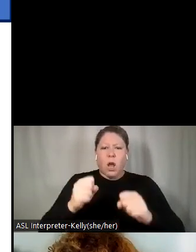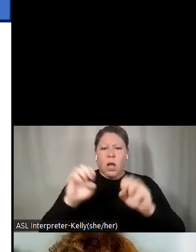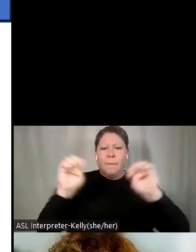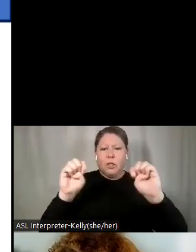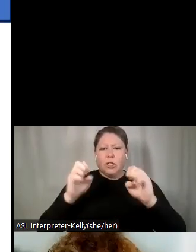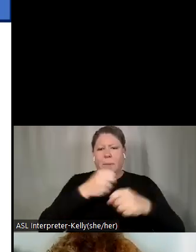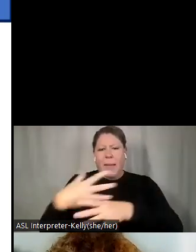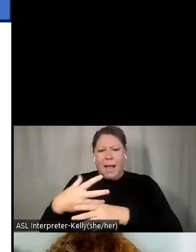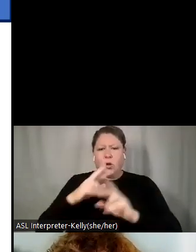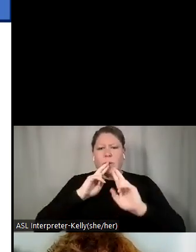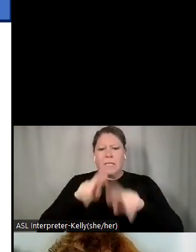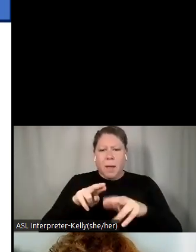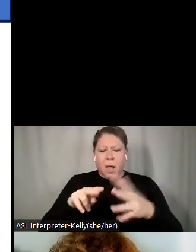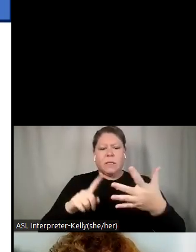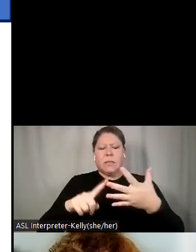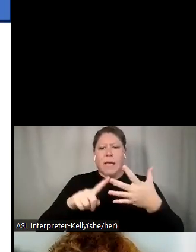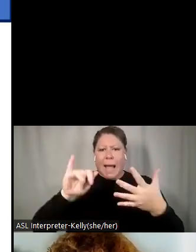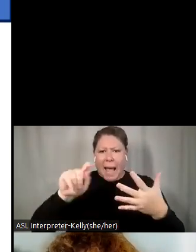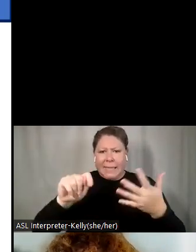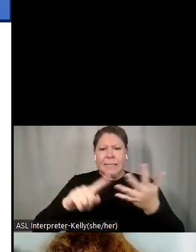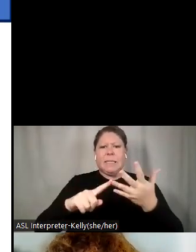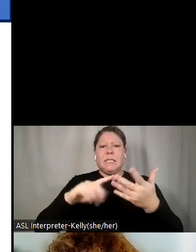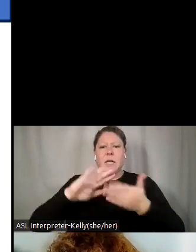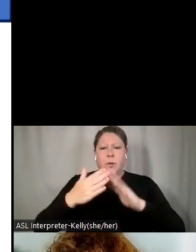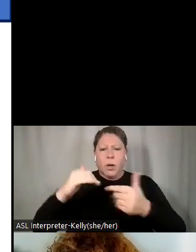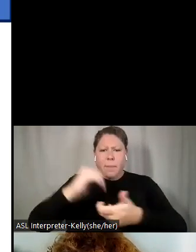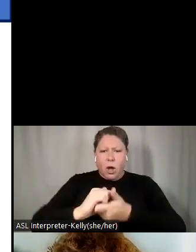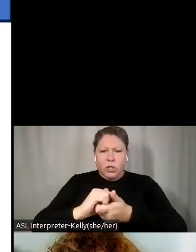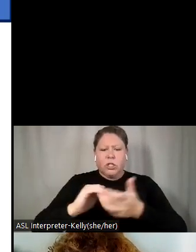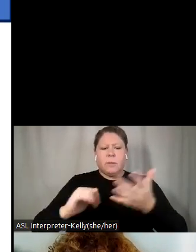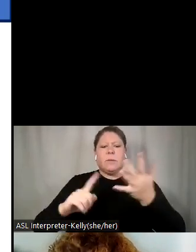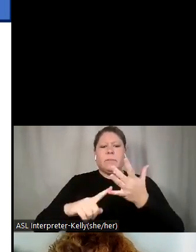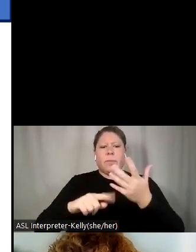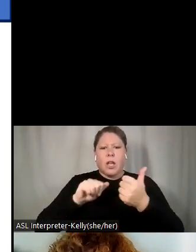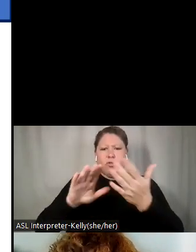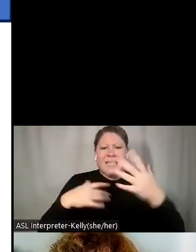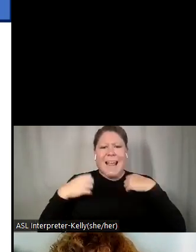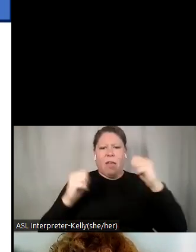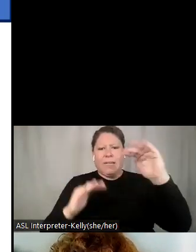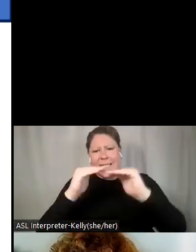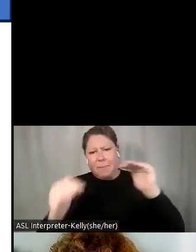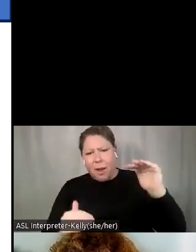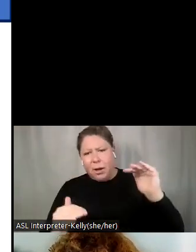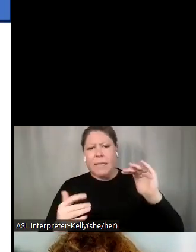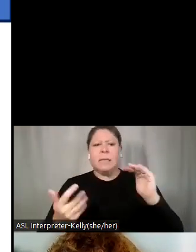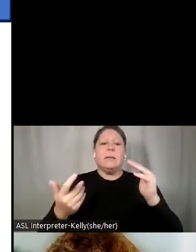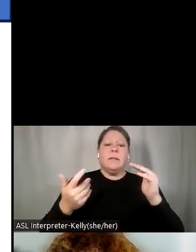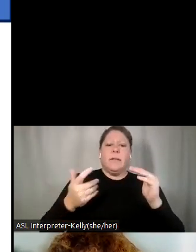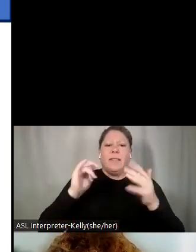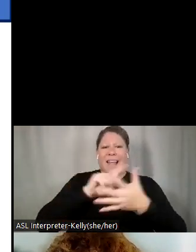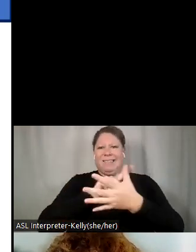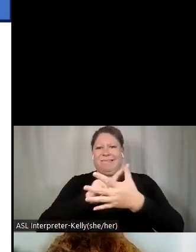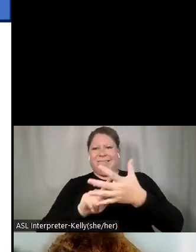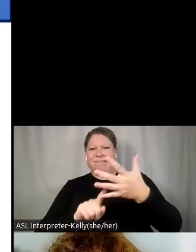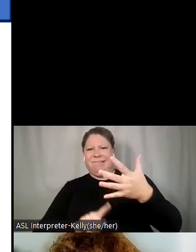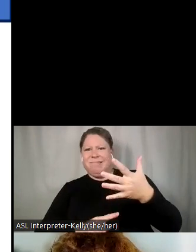at IT, community partnerships, addressing health disparities, all of this really coming out of the things that we